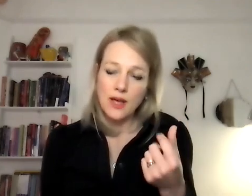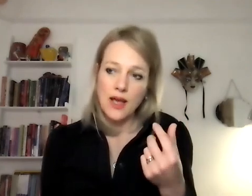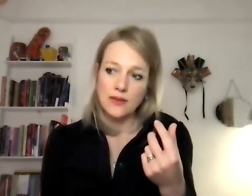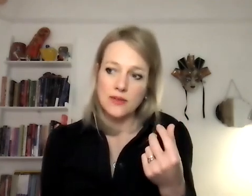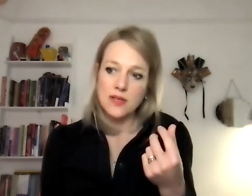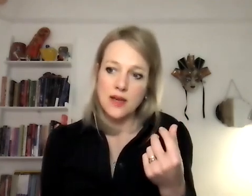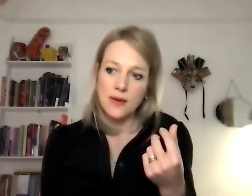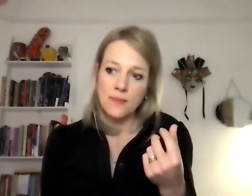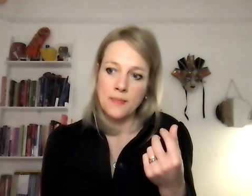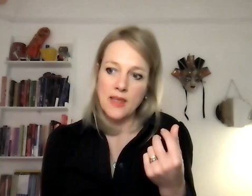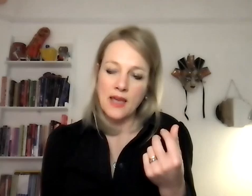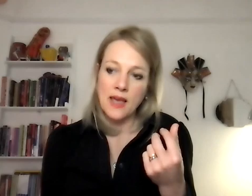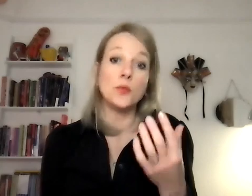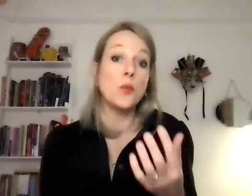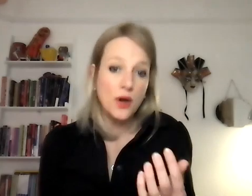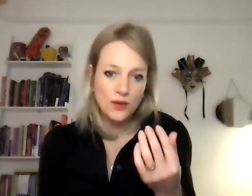fruitful and